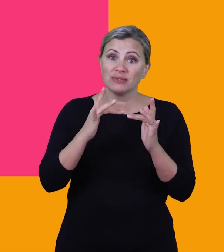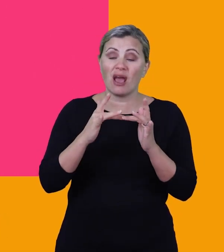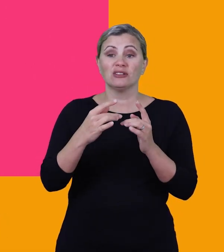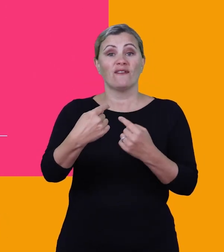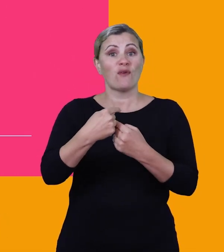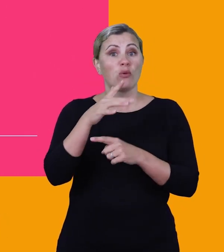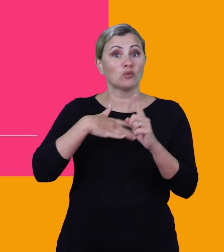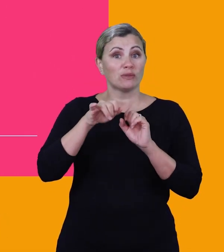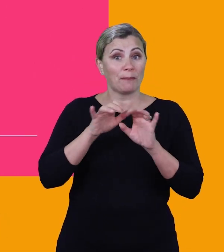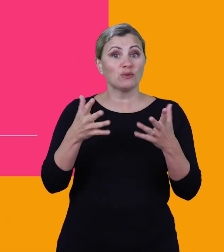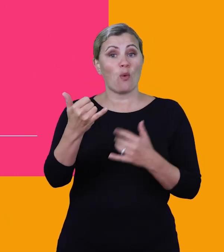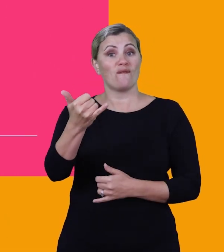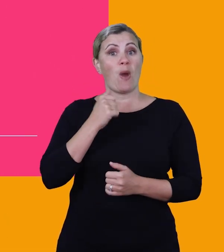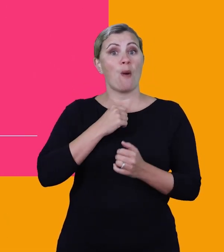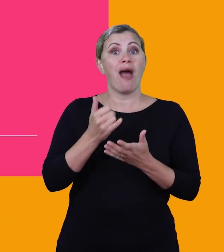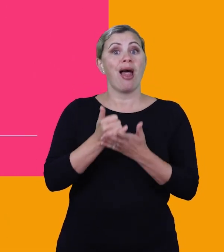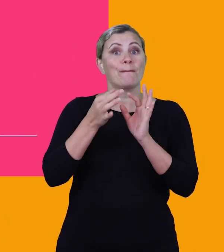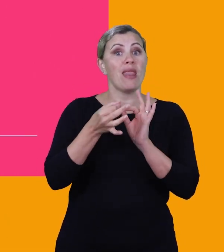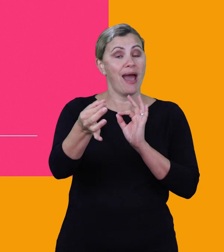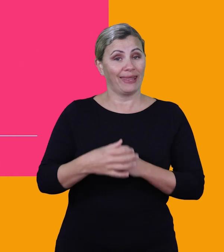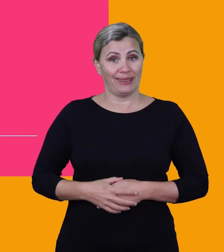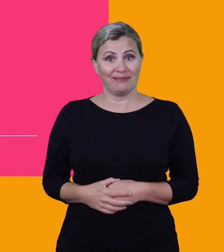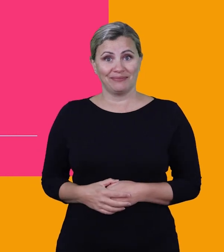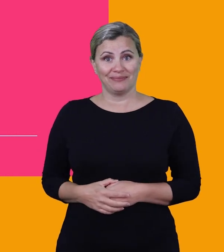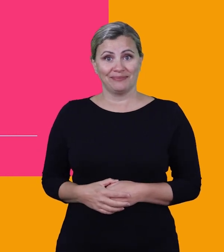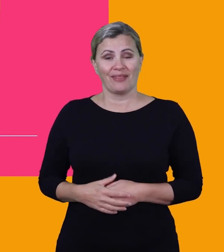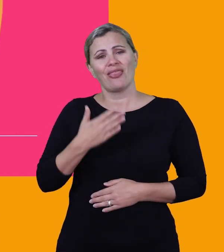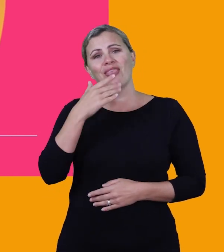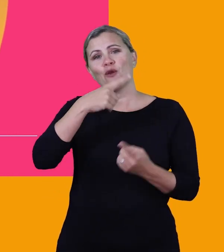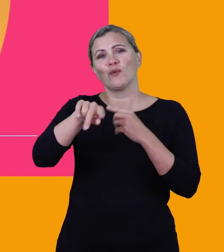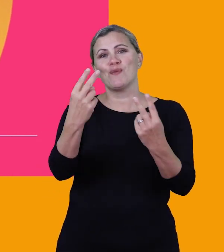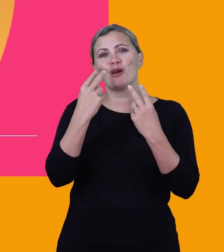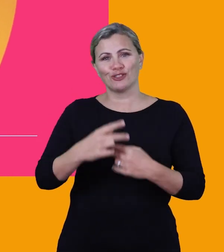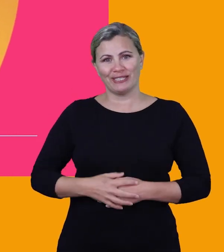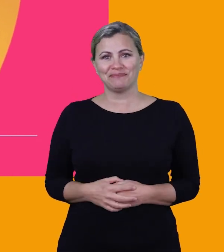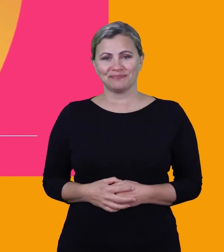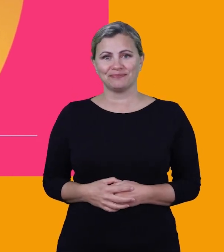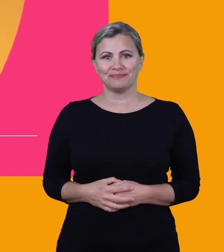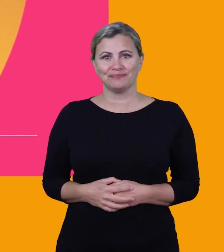media, or call our free helpline. Thank you for listening.